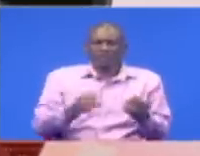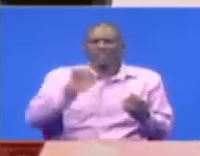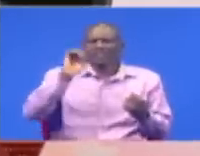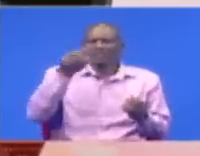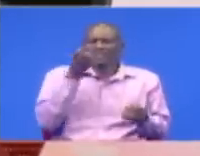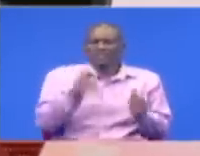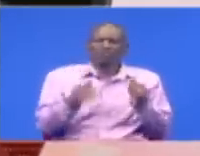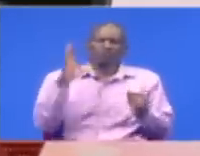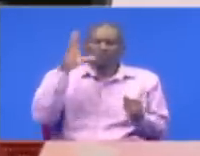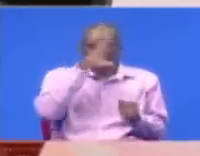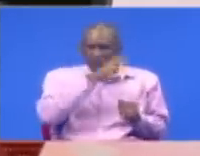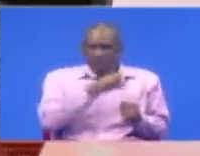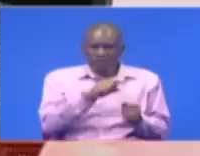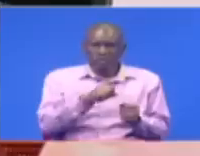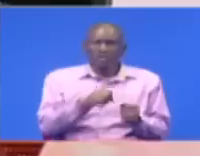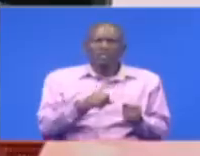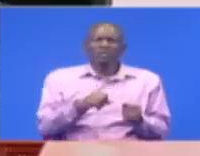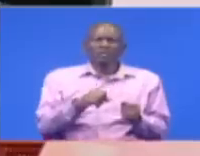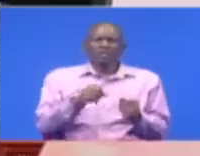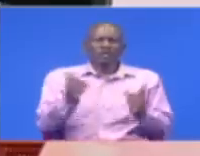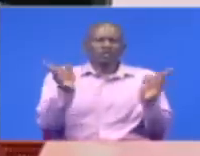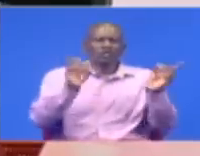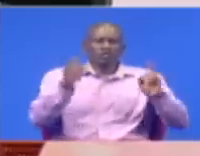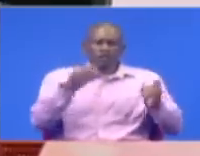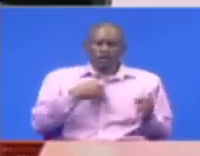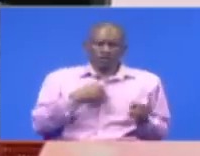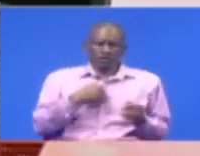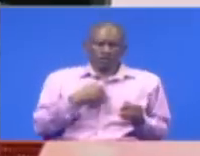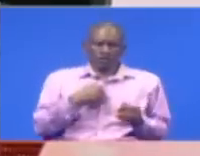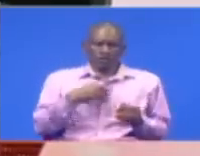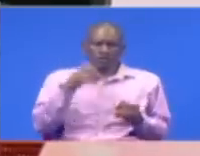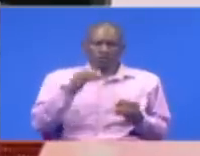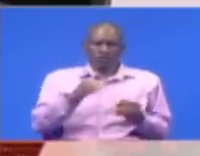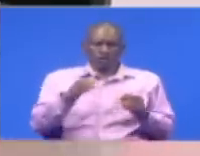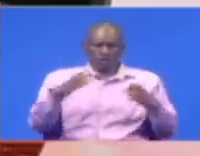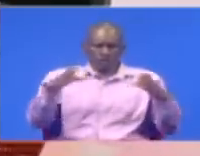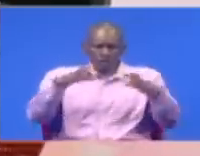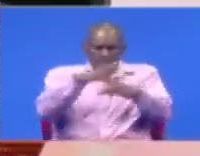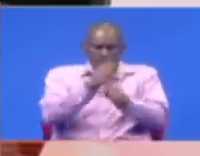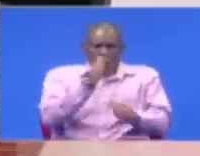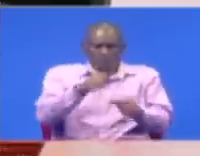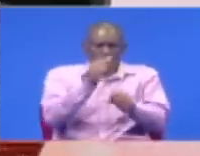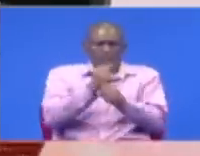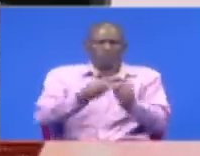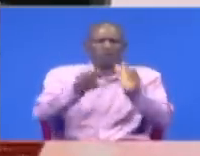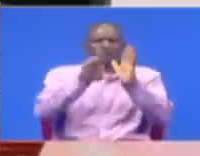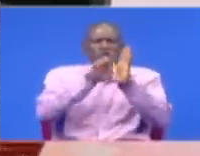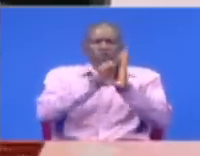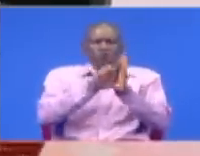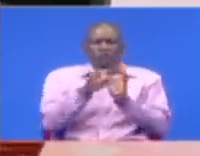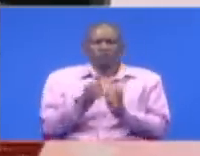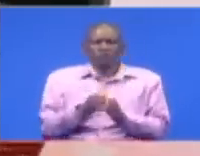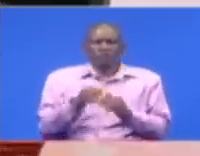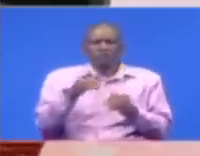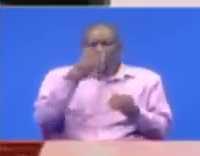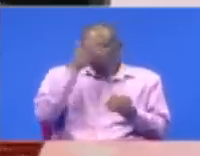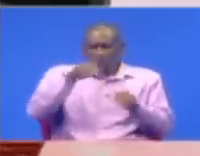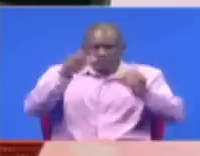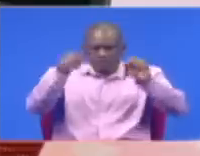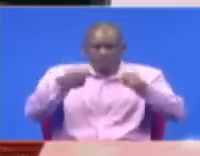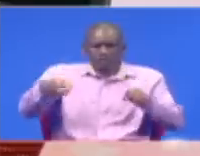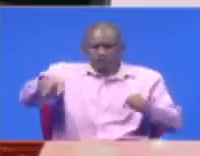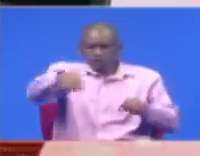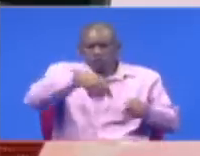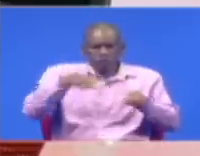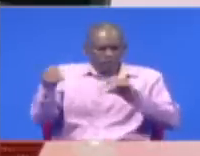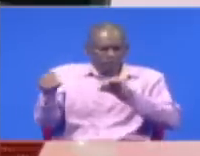you are missing is absence of a body that can make laws. Because yes, we are